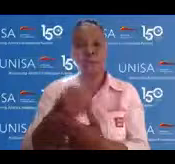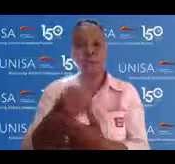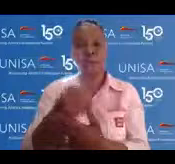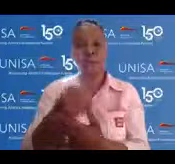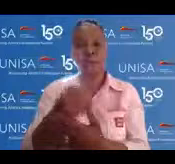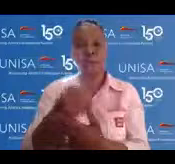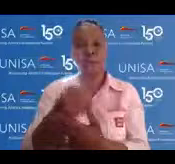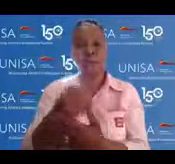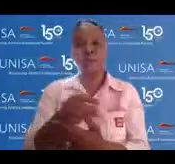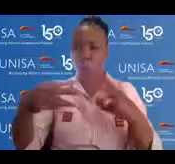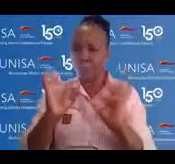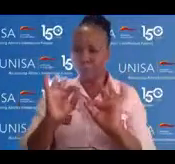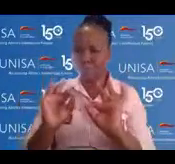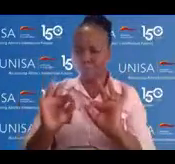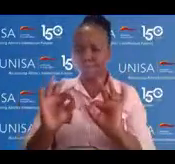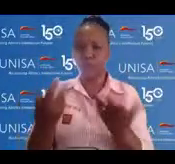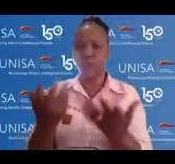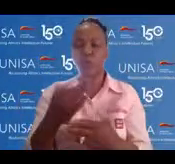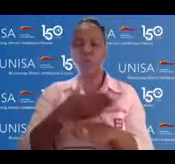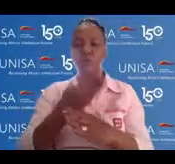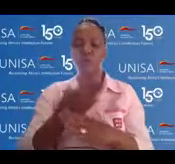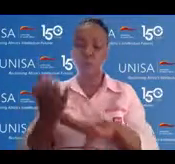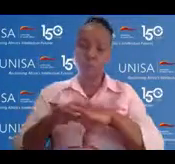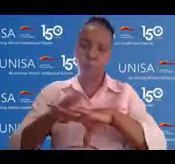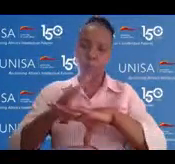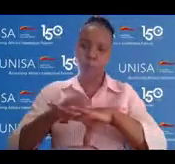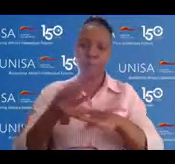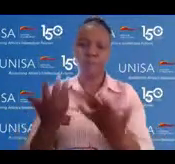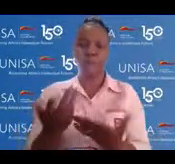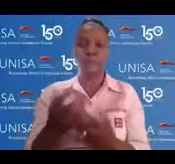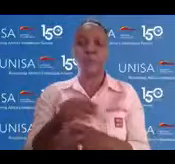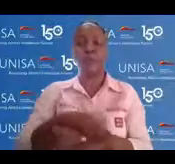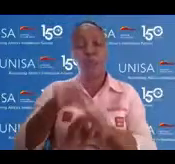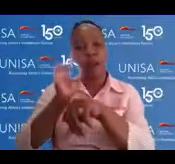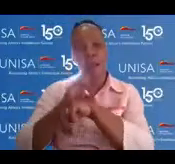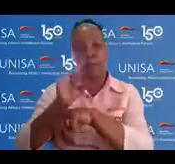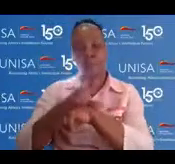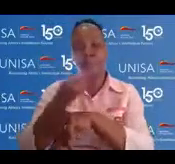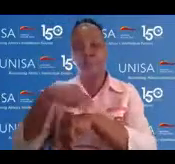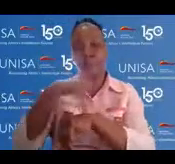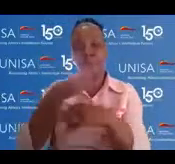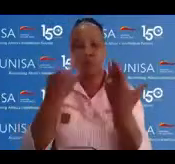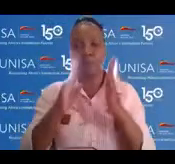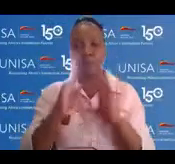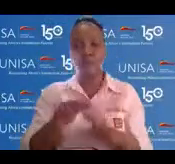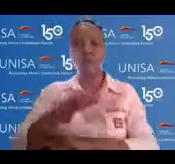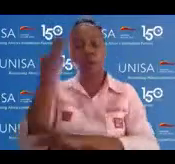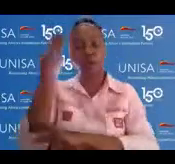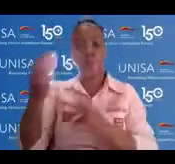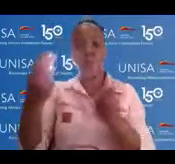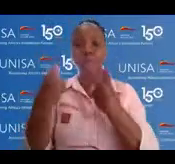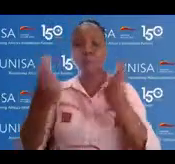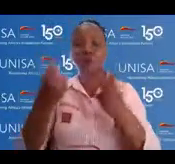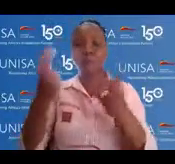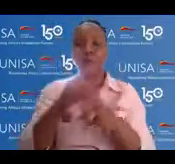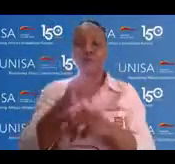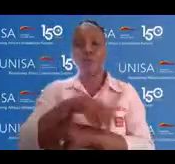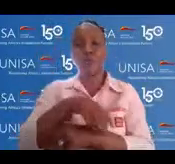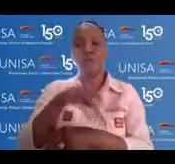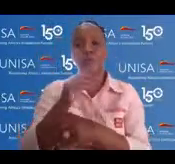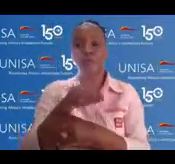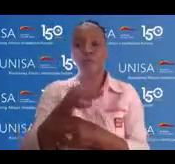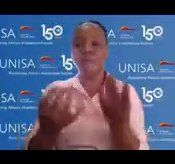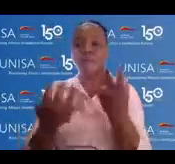properly and so forth. And we advise students, I know people use Firefox and other stuff.